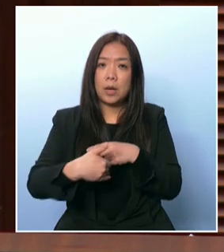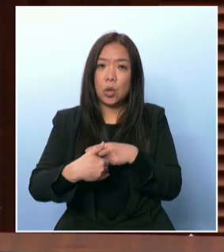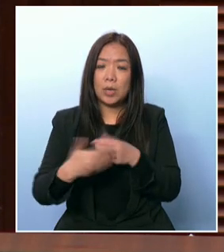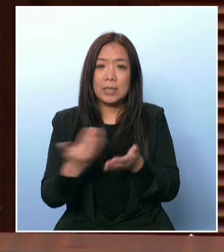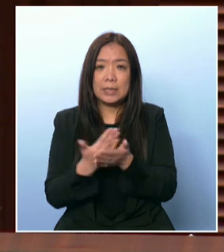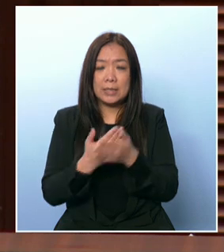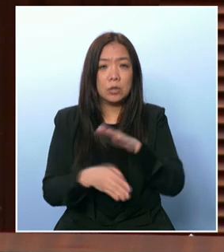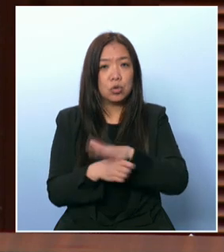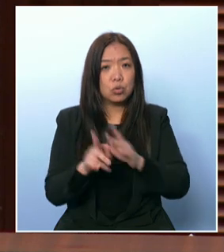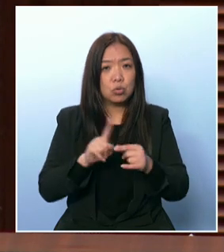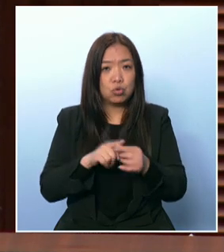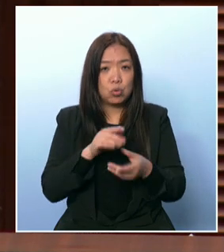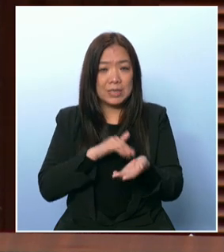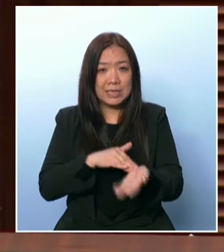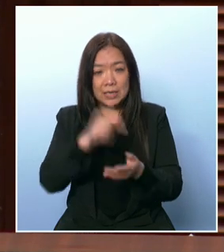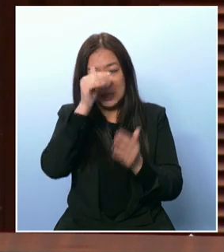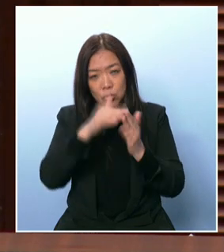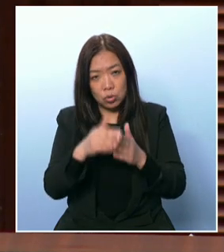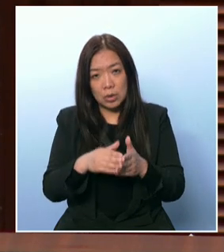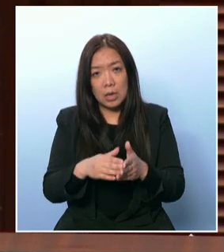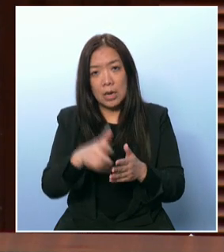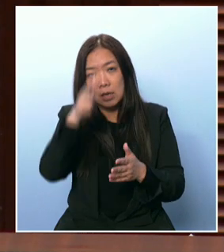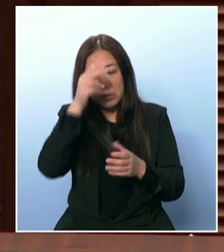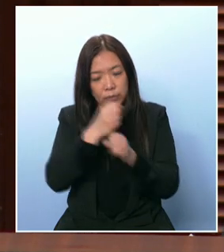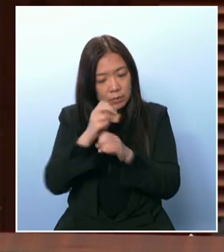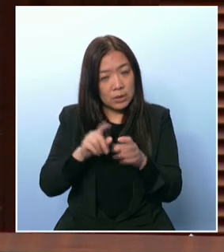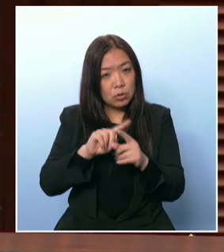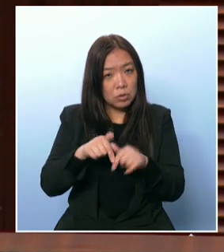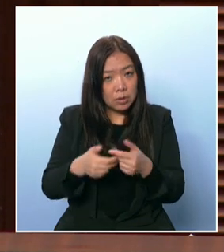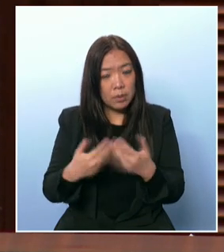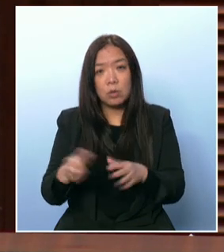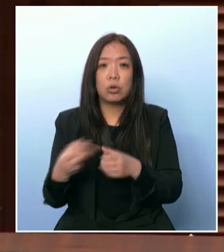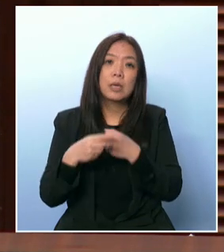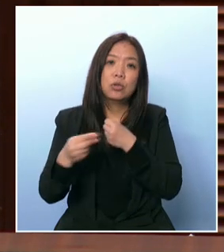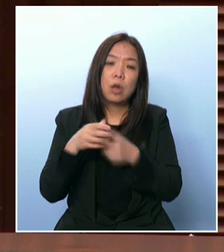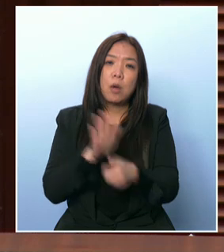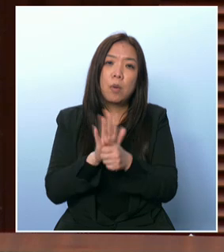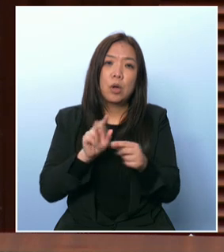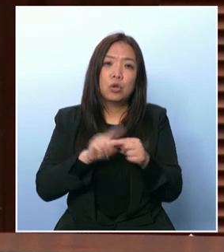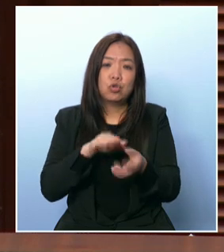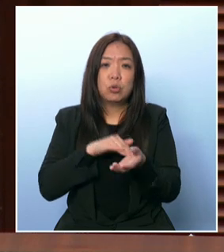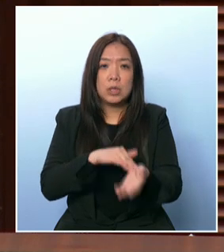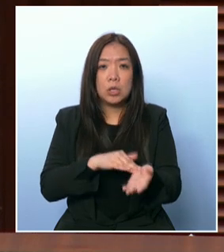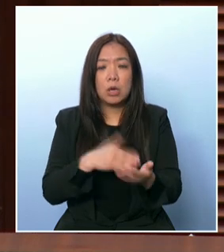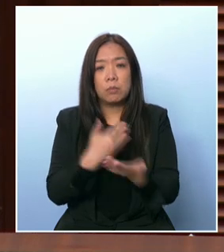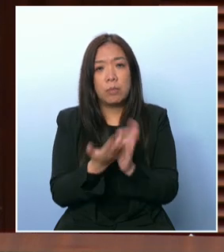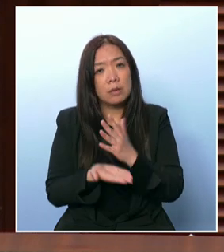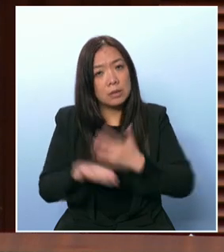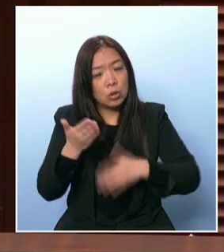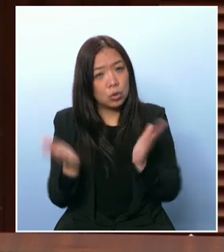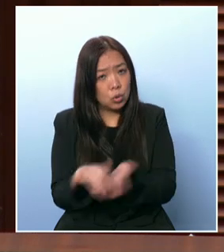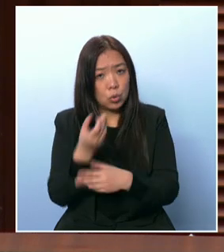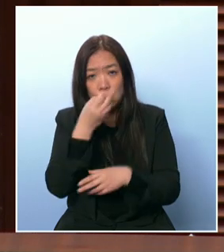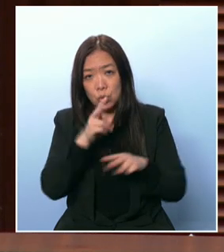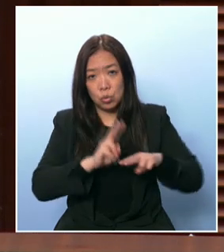6, leveraging on the capability of the GBAIC TI, the CMH, and also